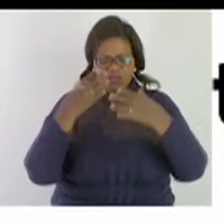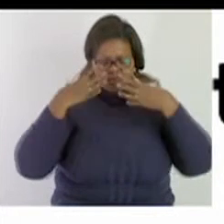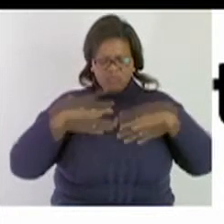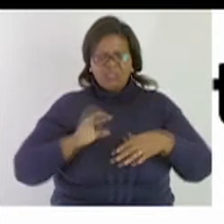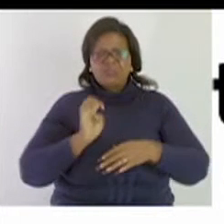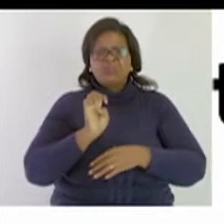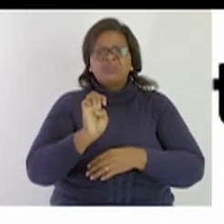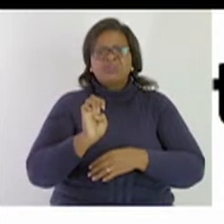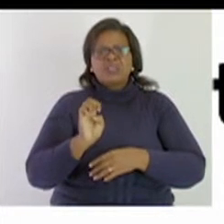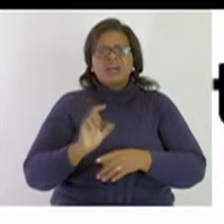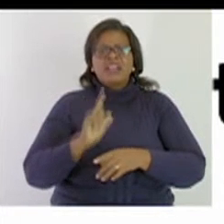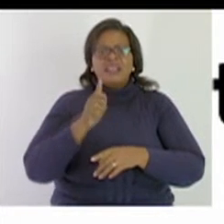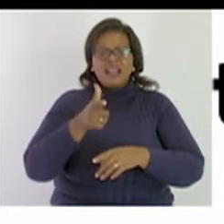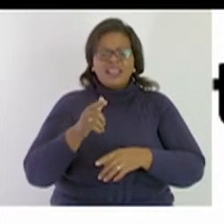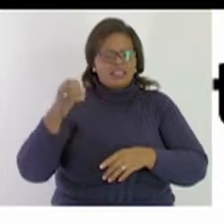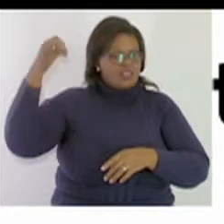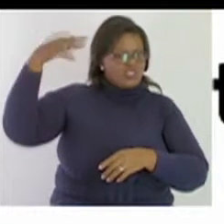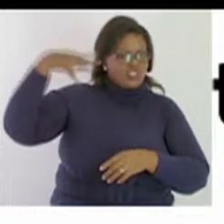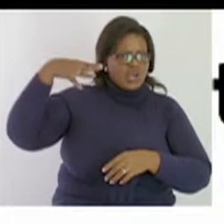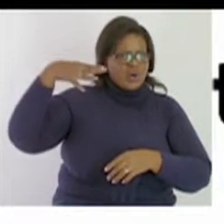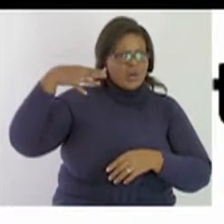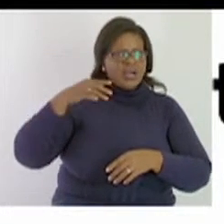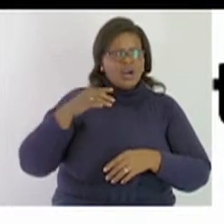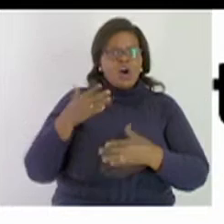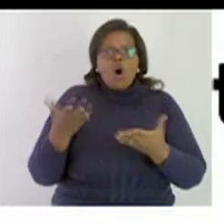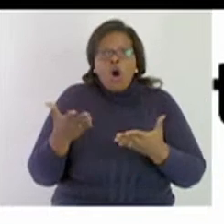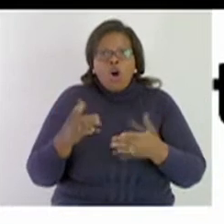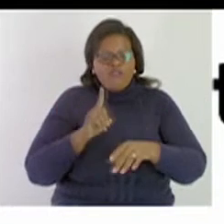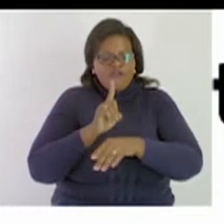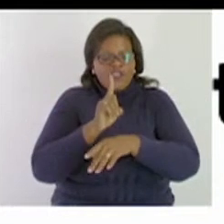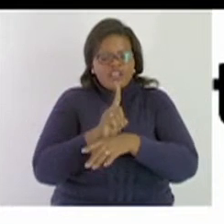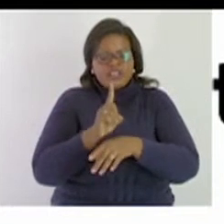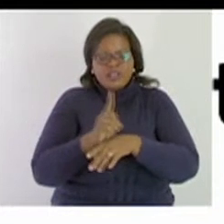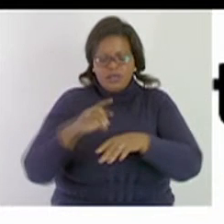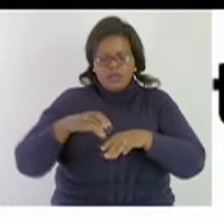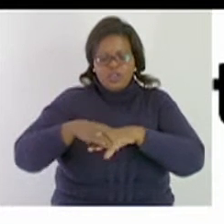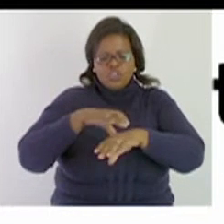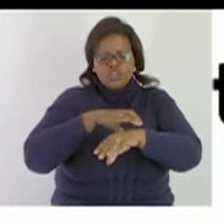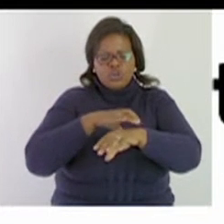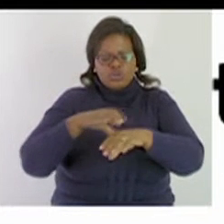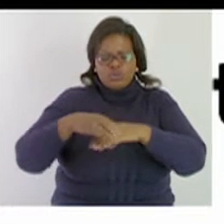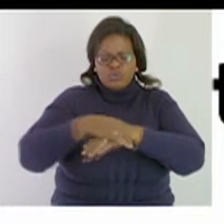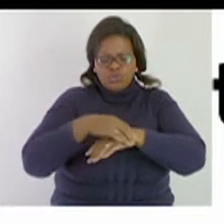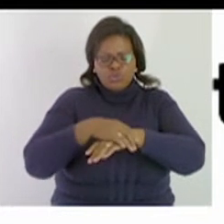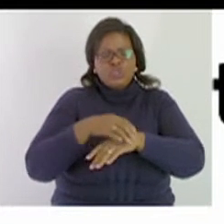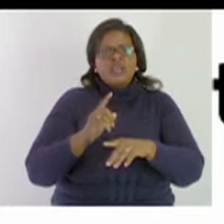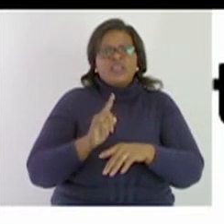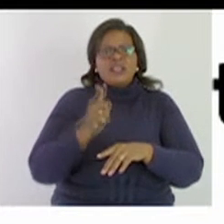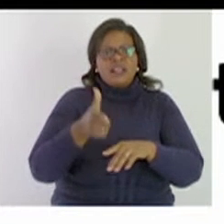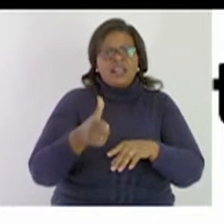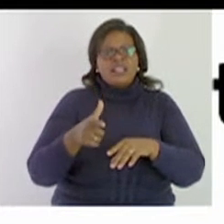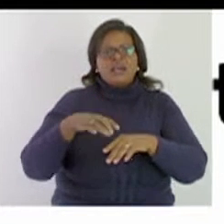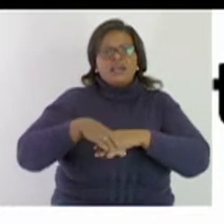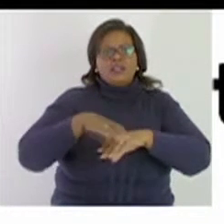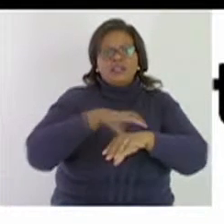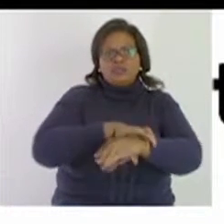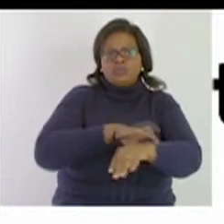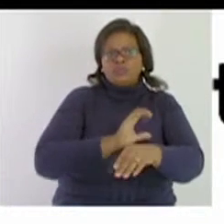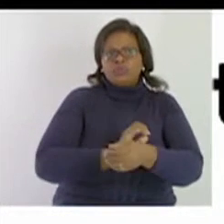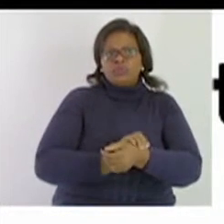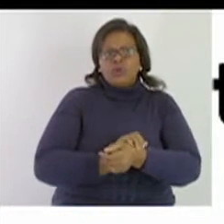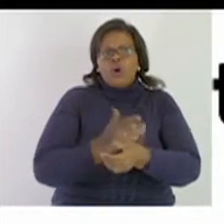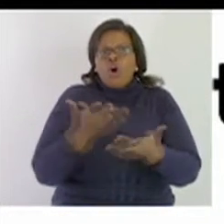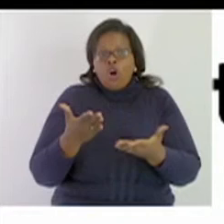bath or a shower, or you don't put your socks over your shoes, or you don't do high school